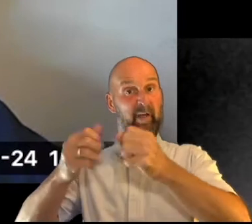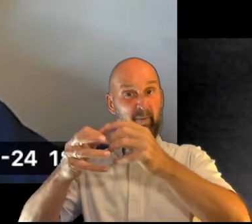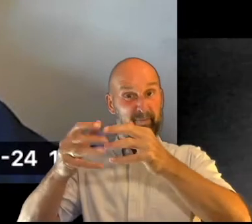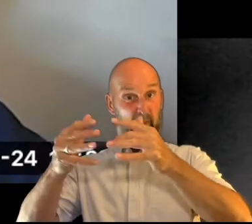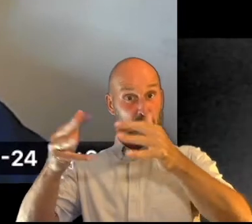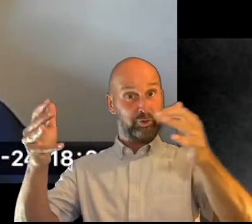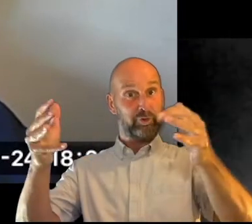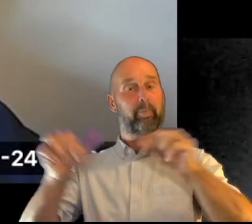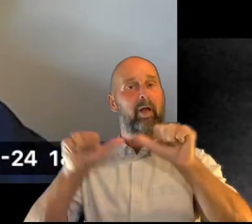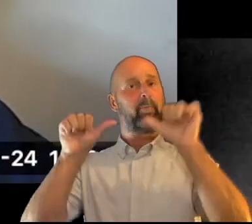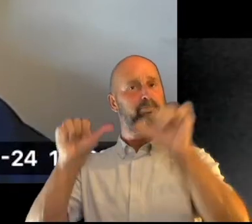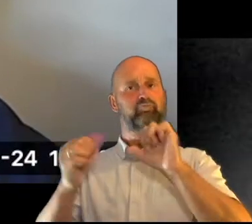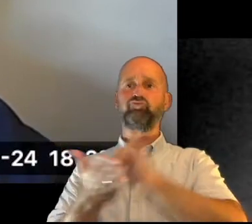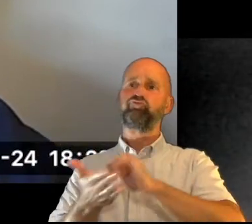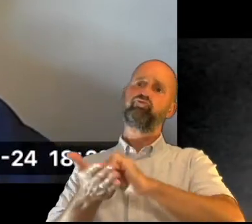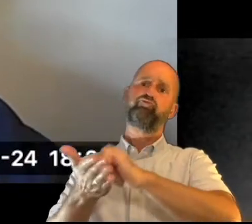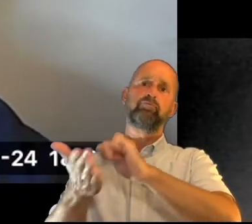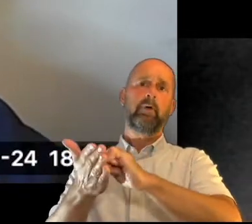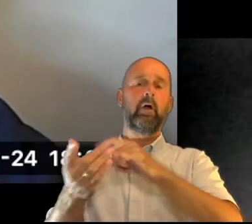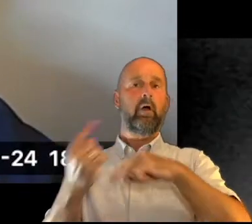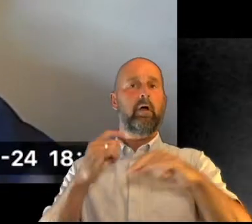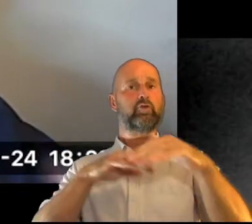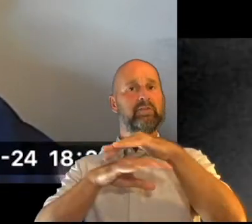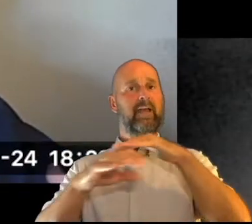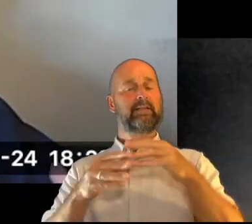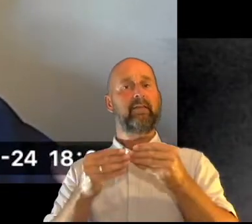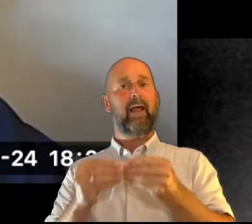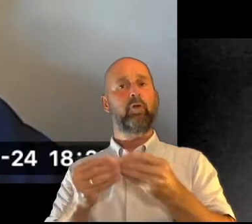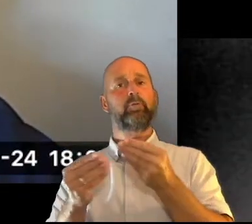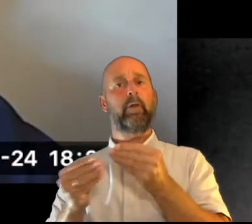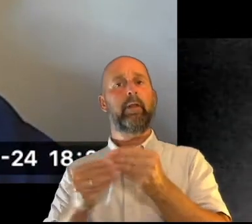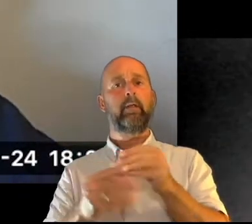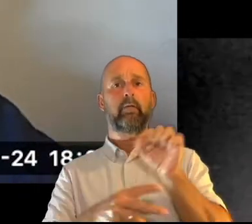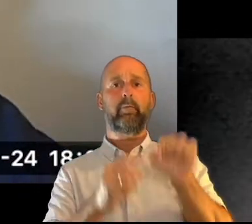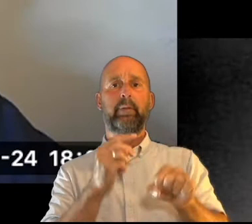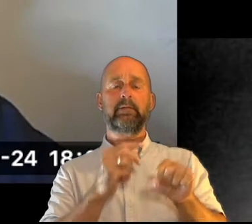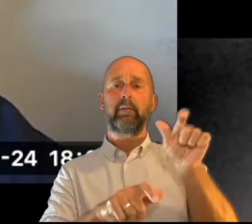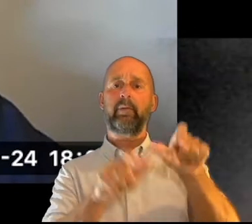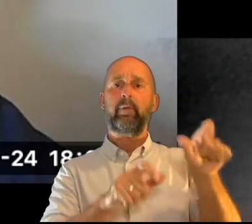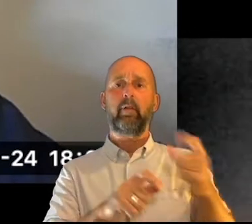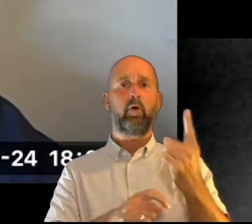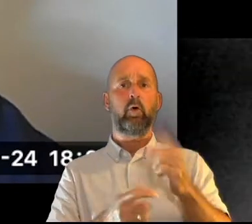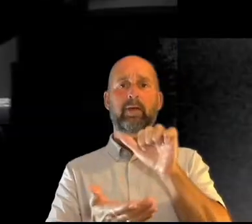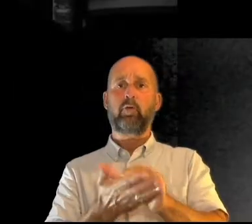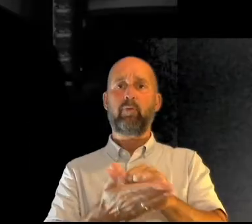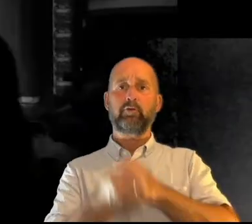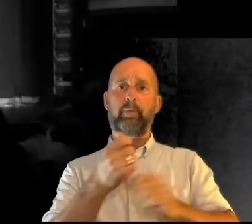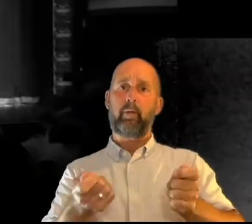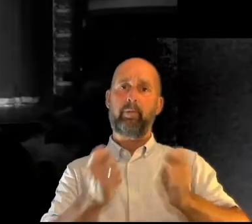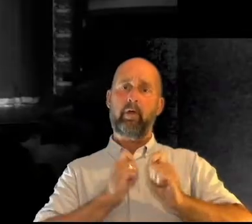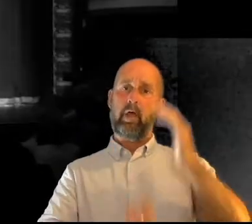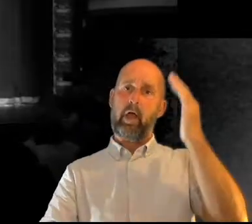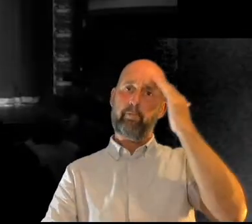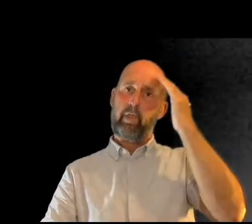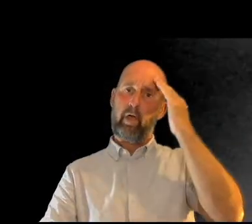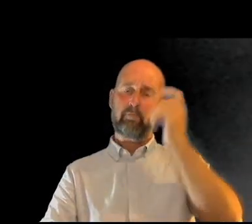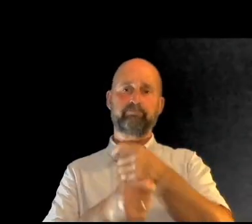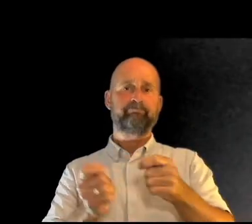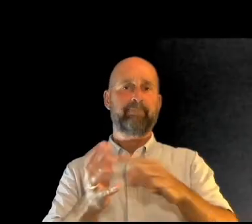is legitimated by a society that values money over people. Who has the right to be a mother? This is